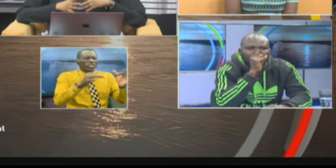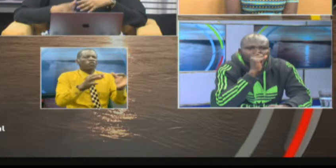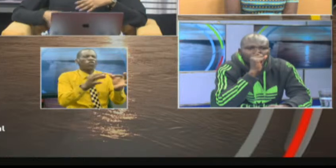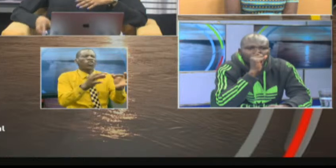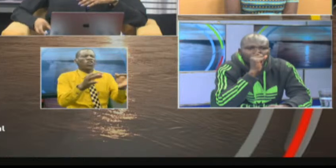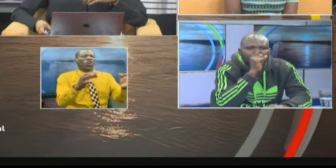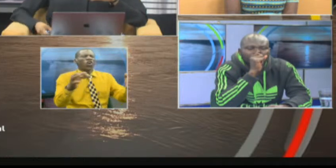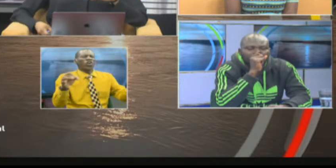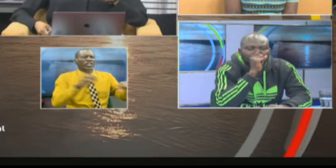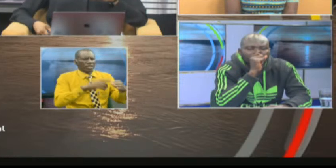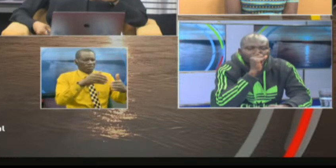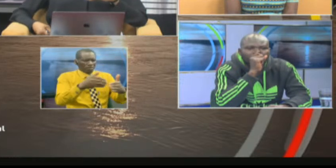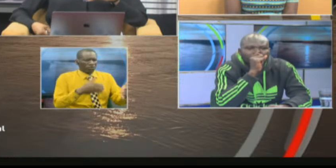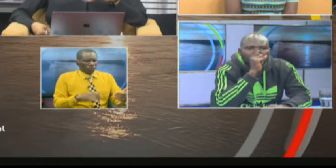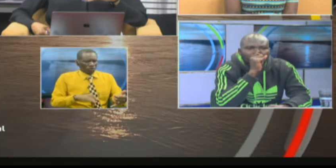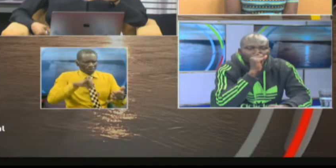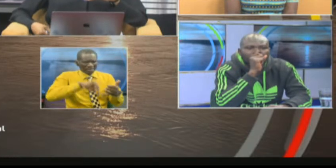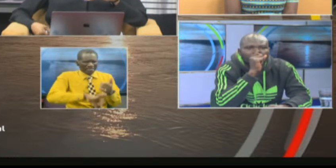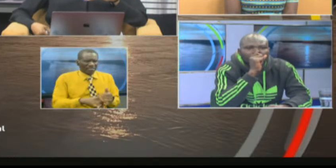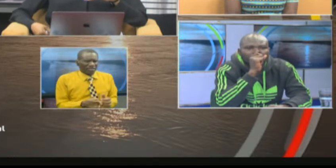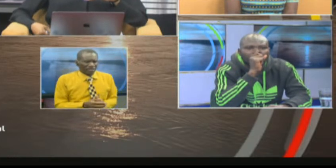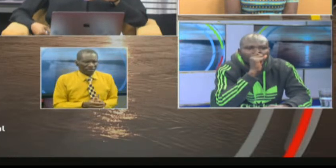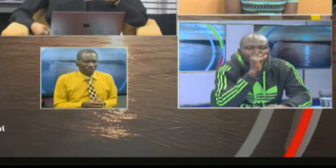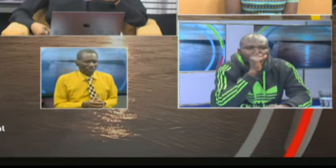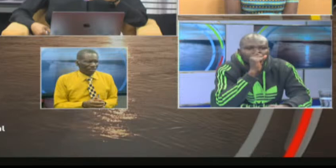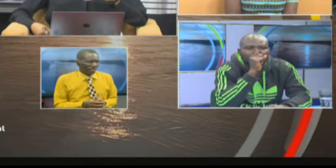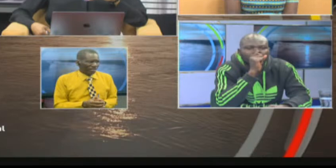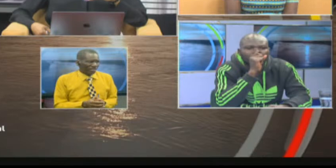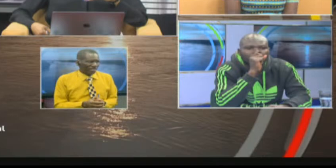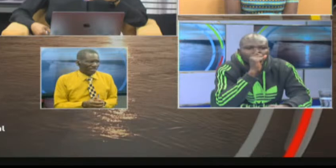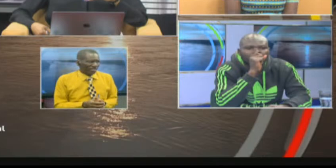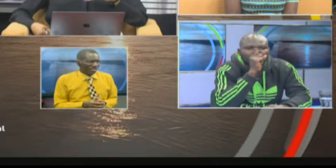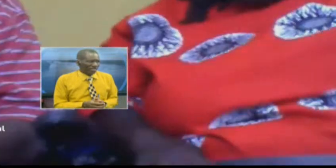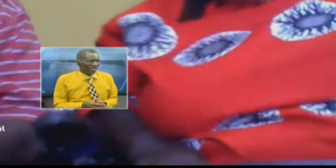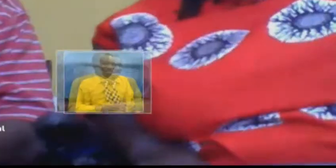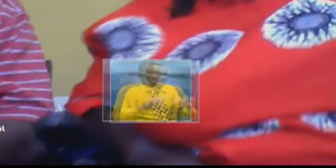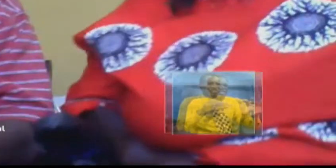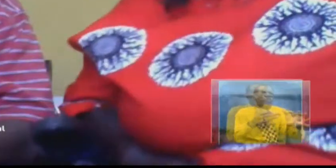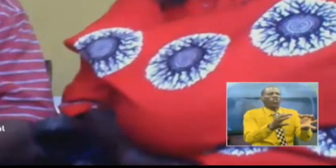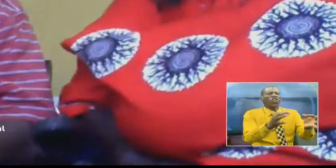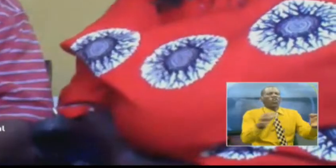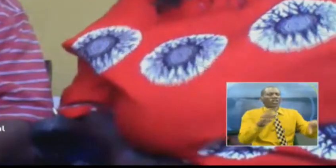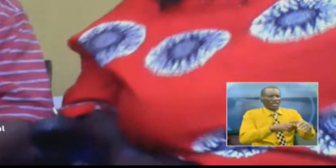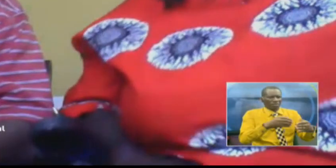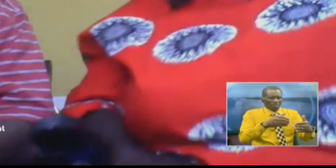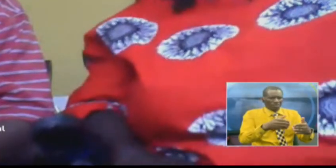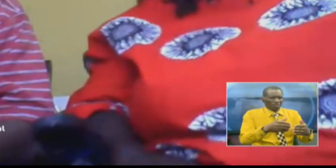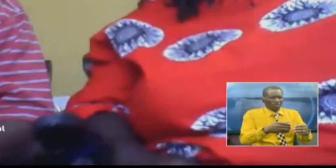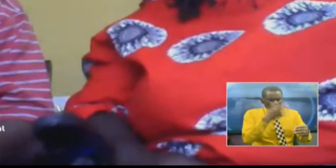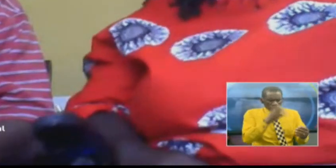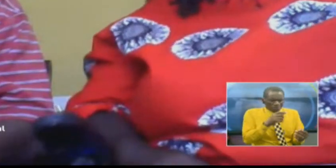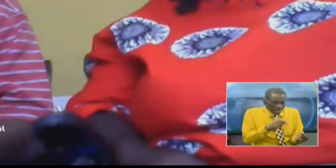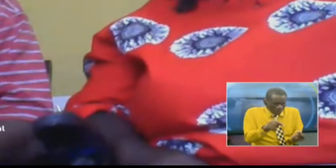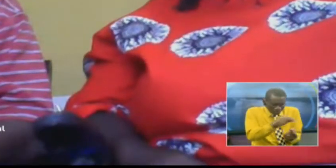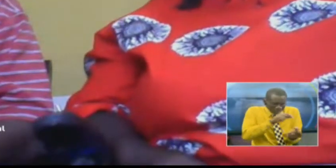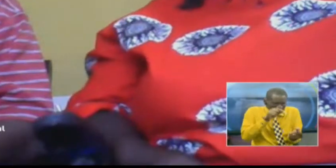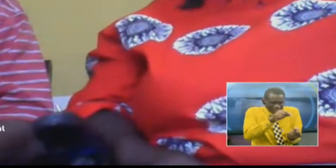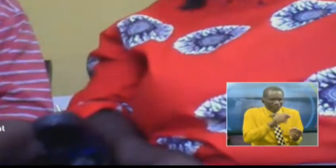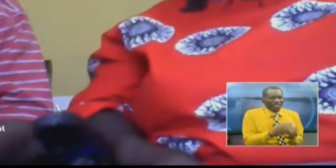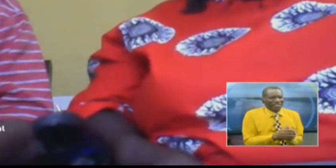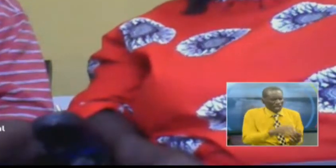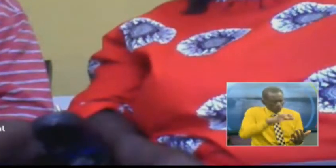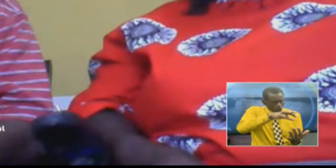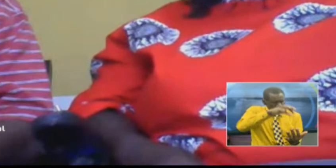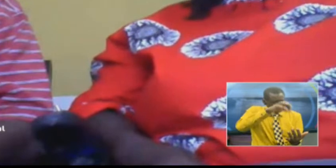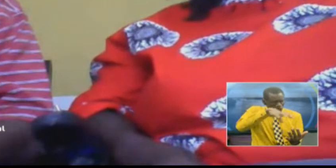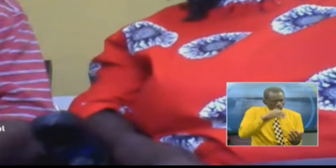long to get a life partner? It took so long because I was also very particular. You